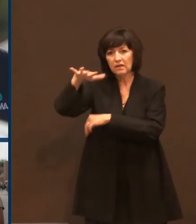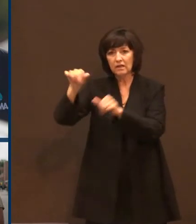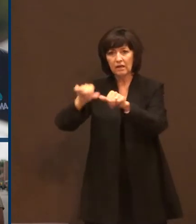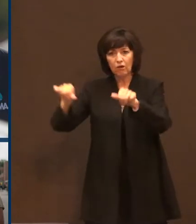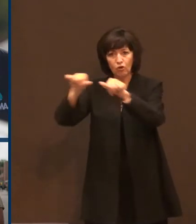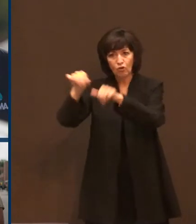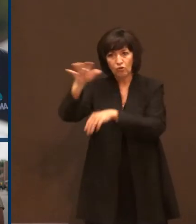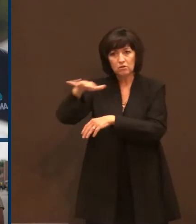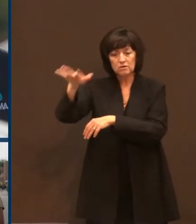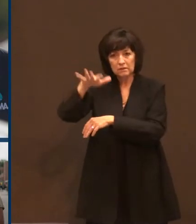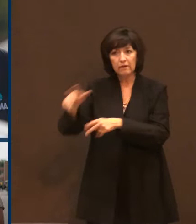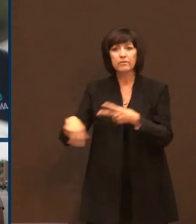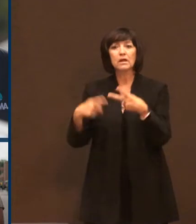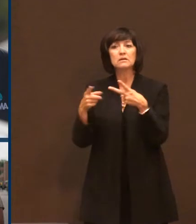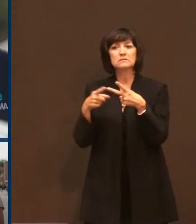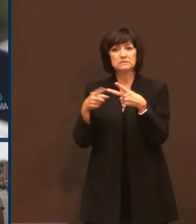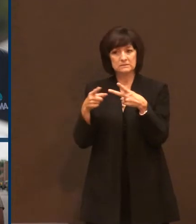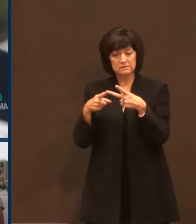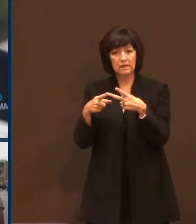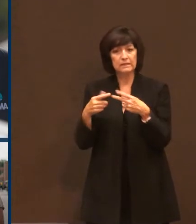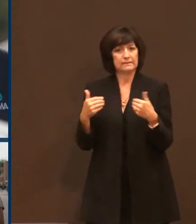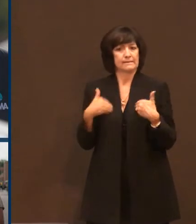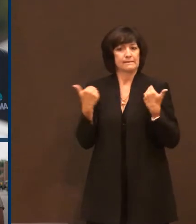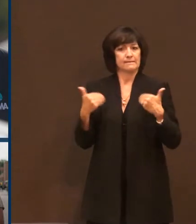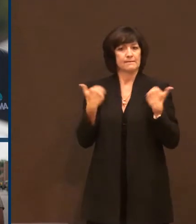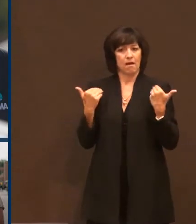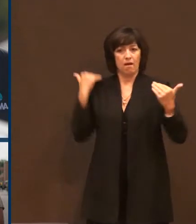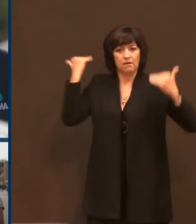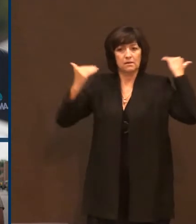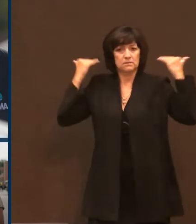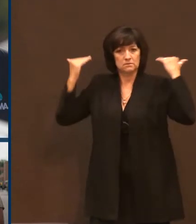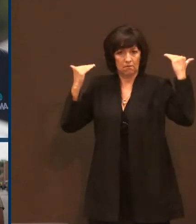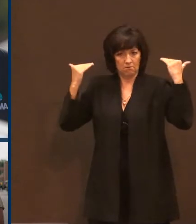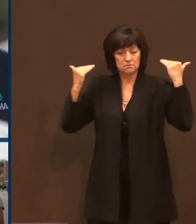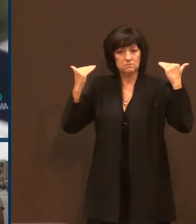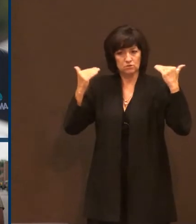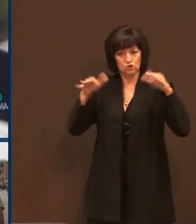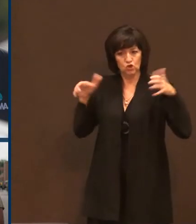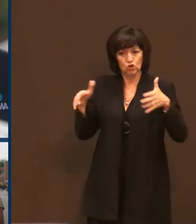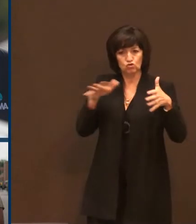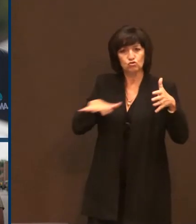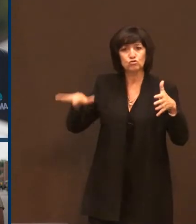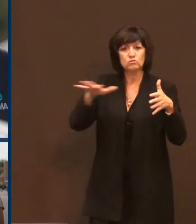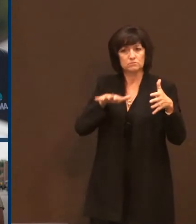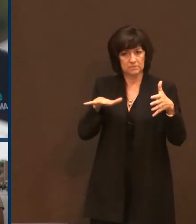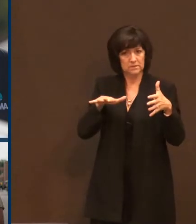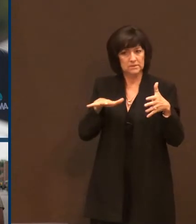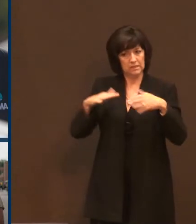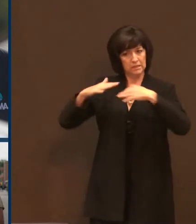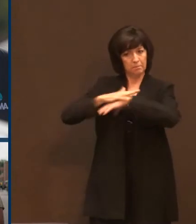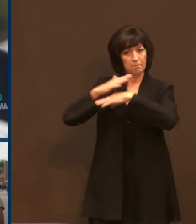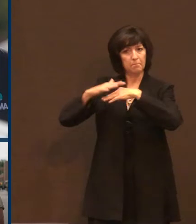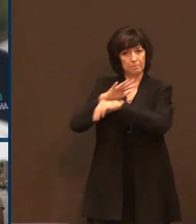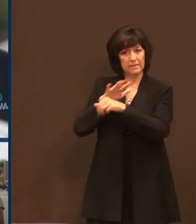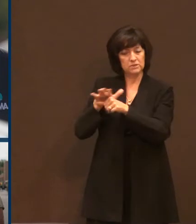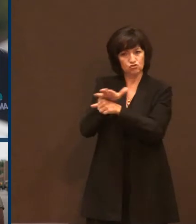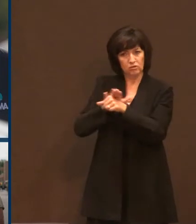2 with the young adult groups in the hospitality industry along the